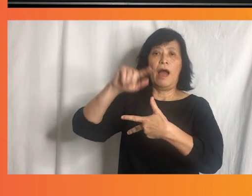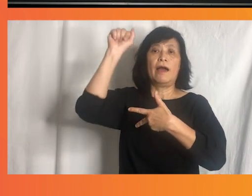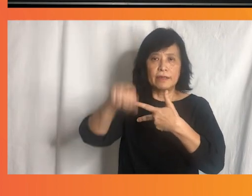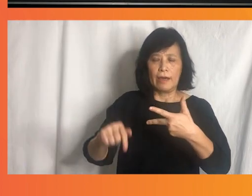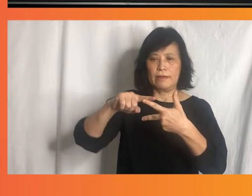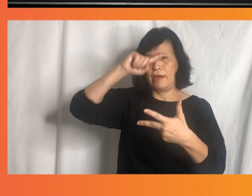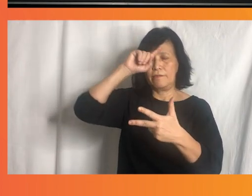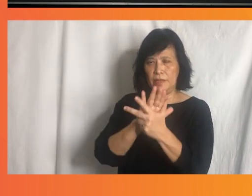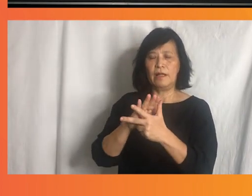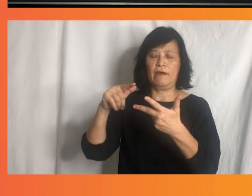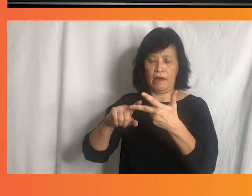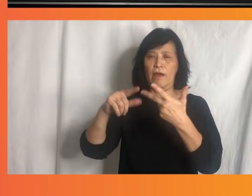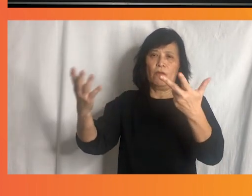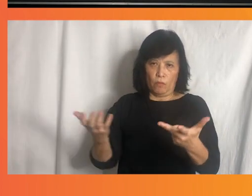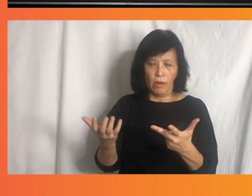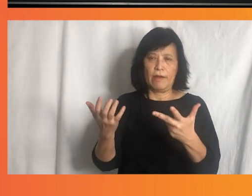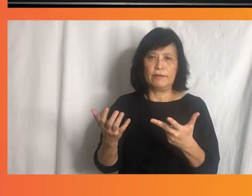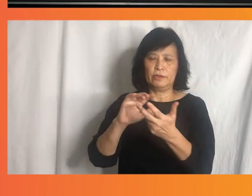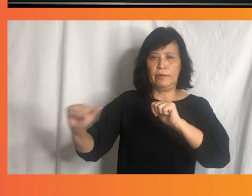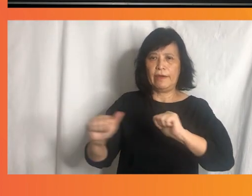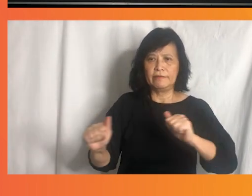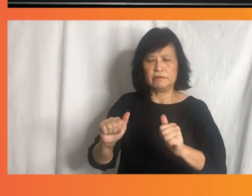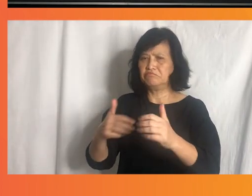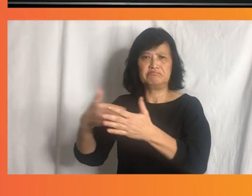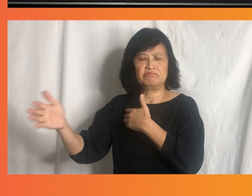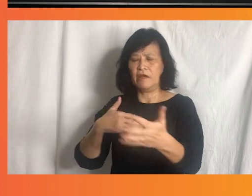be active, be it for health or as part of